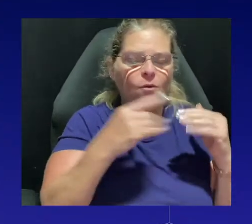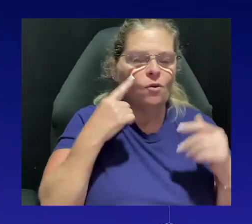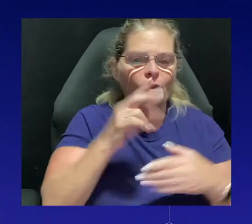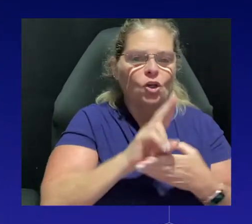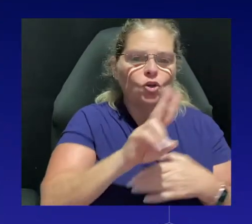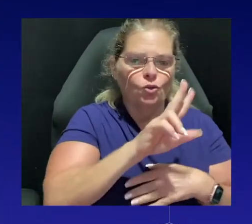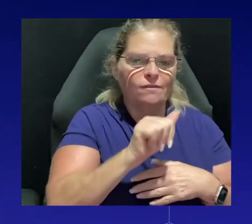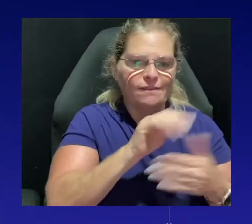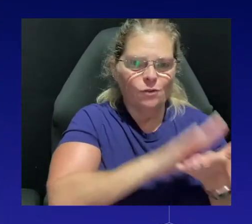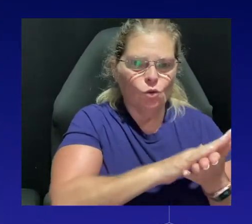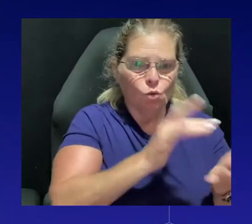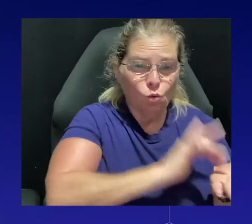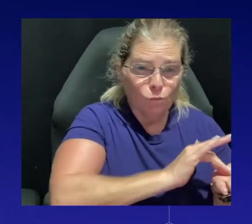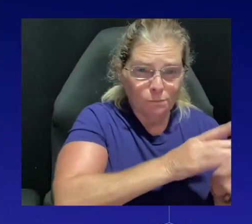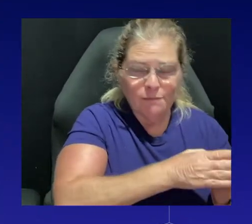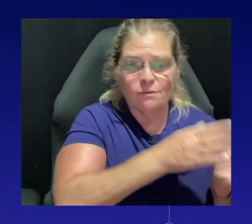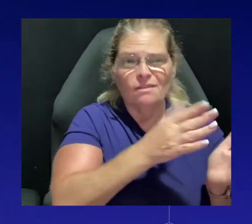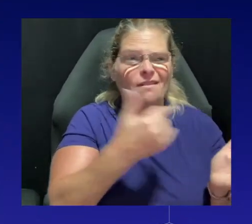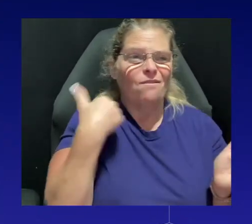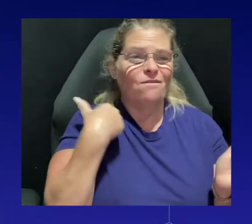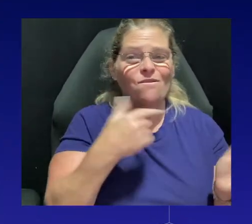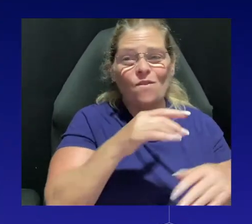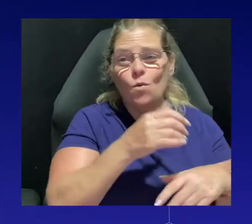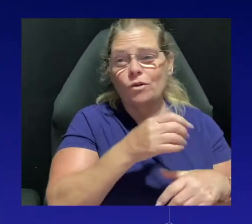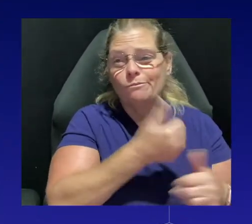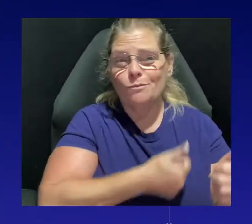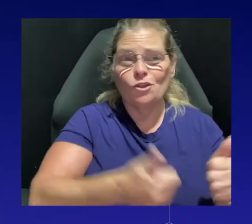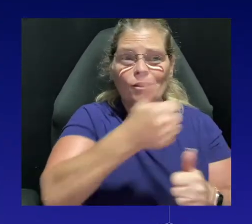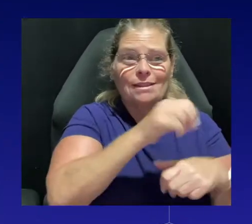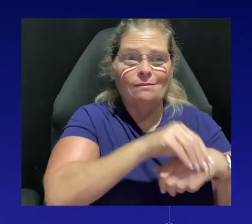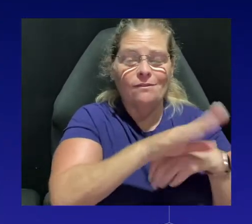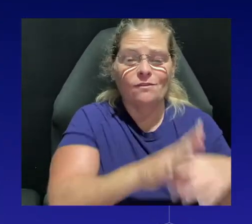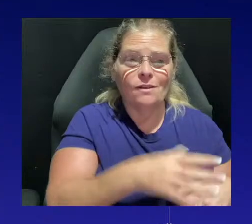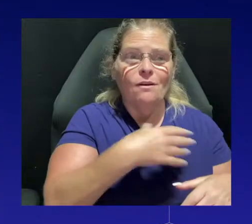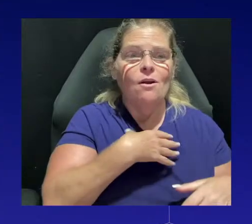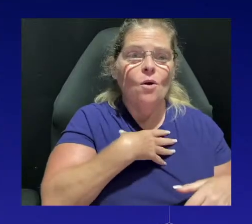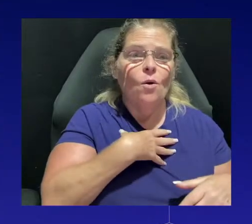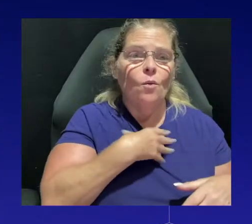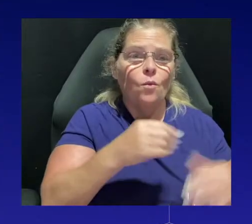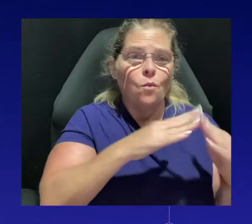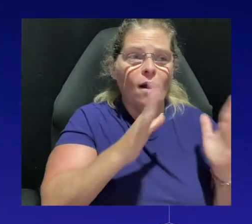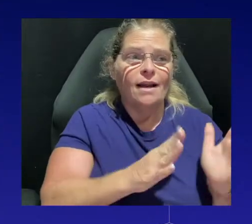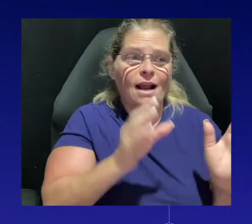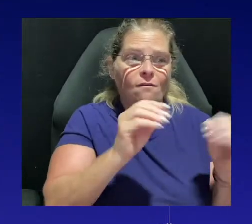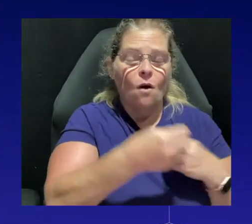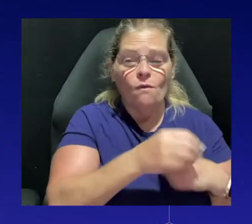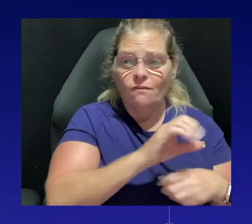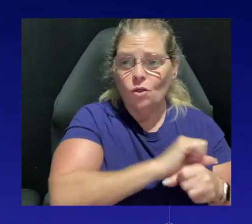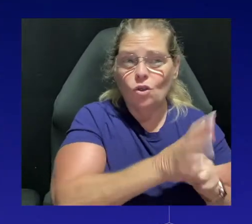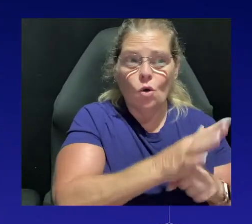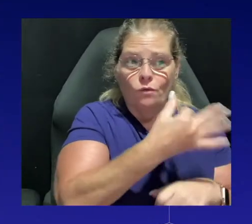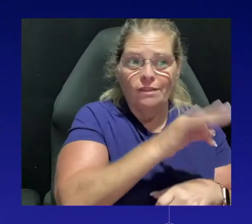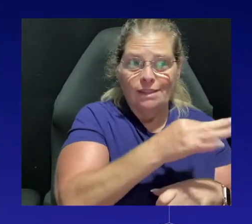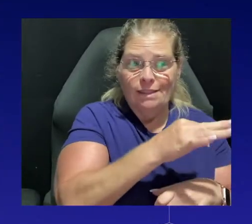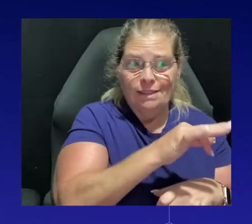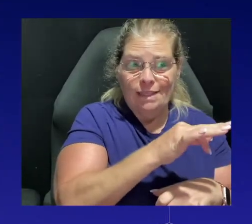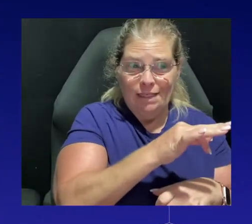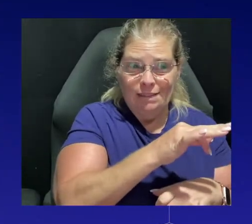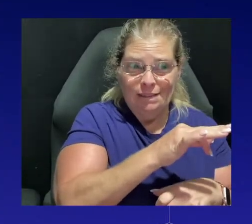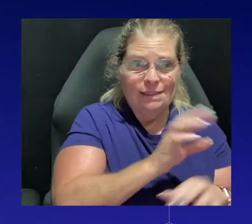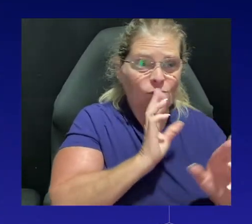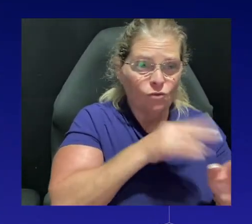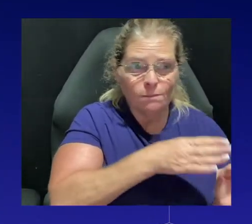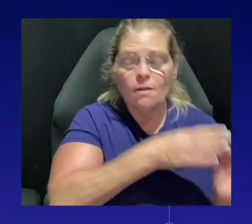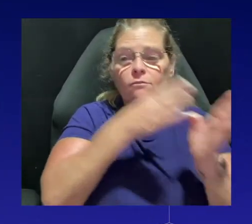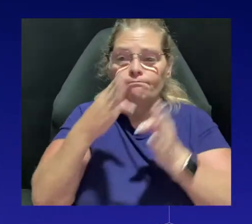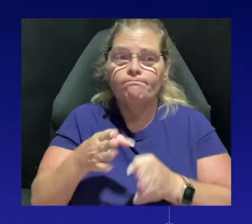Medicine and former Senior Advisor to the White House Office of COVID-19 Response, Dr. Carmen Guerra, Associate